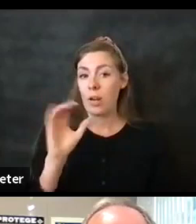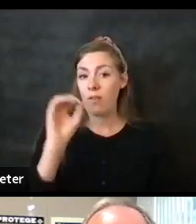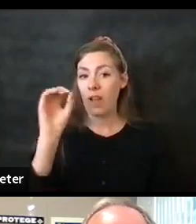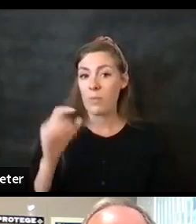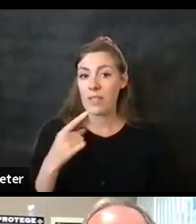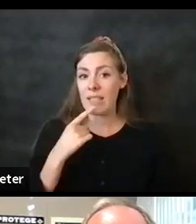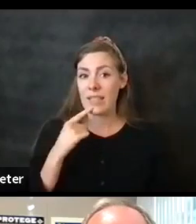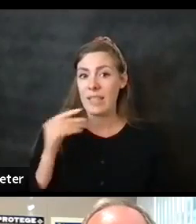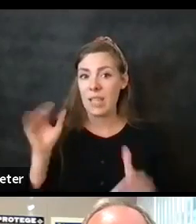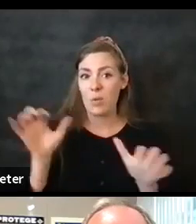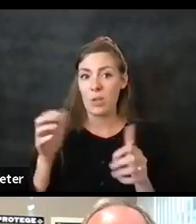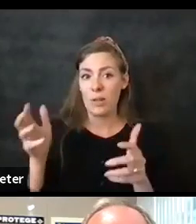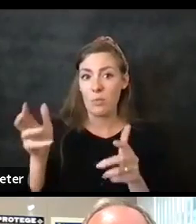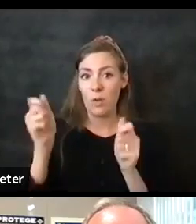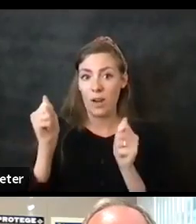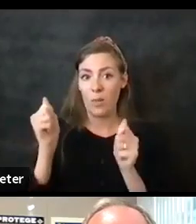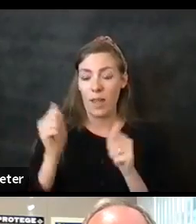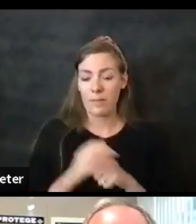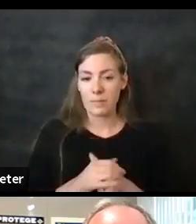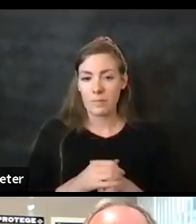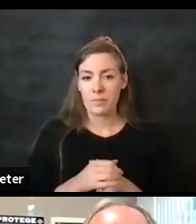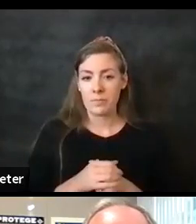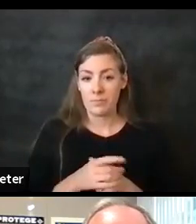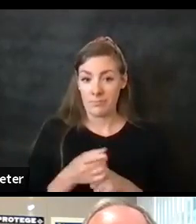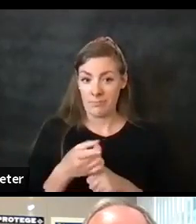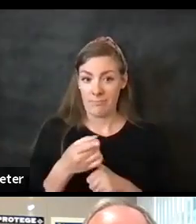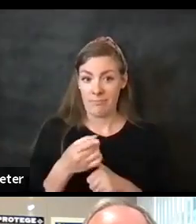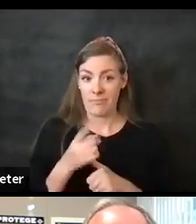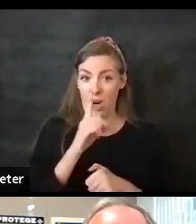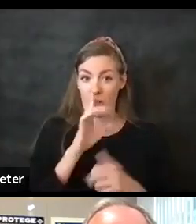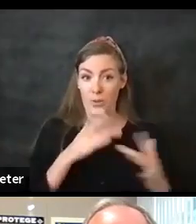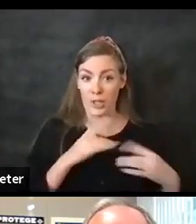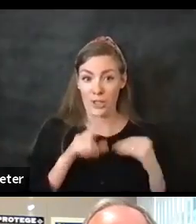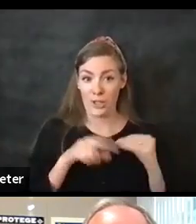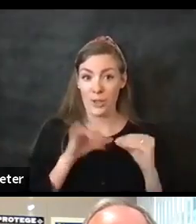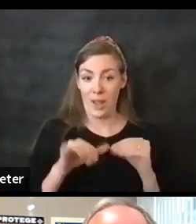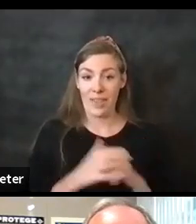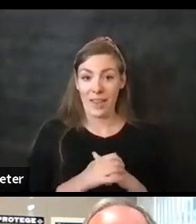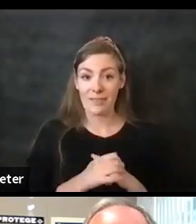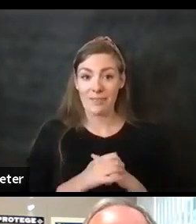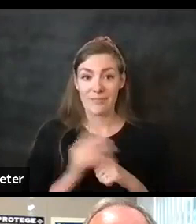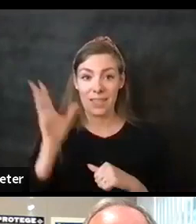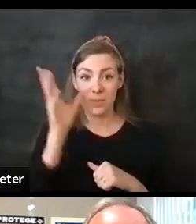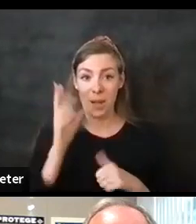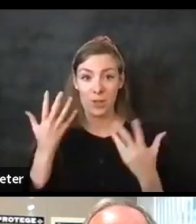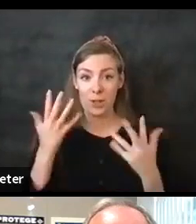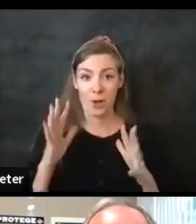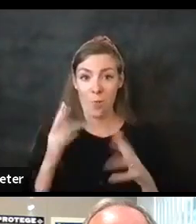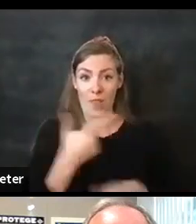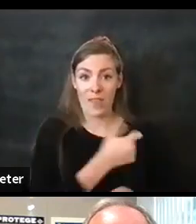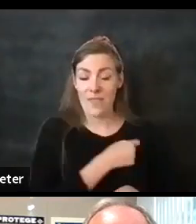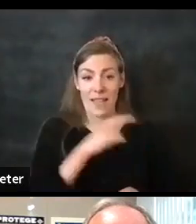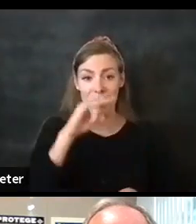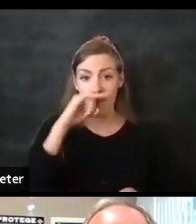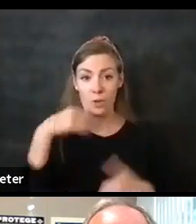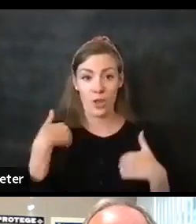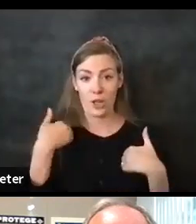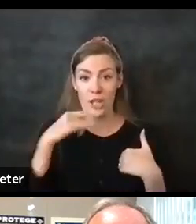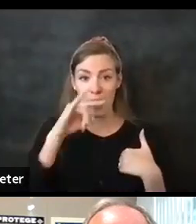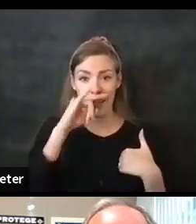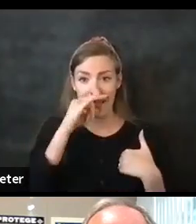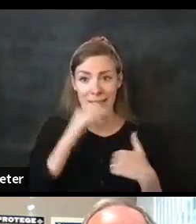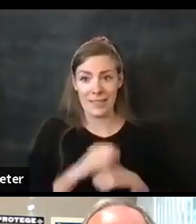right away. Is that troubling? I mean, I think Kate cited, what is it,